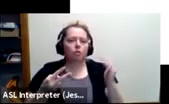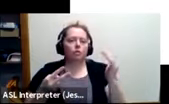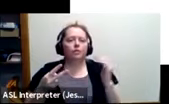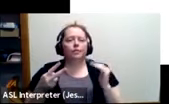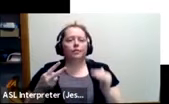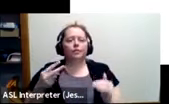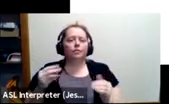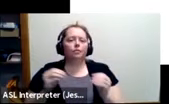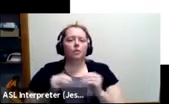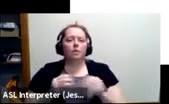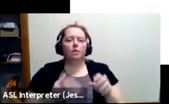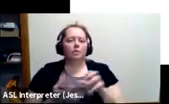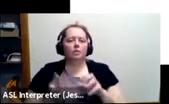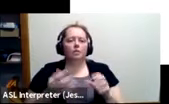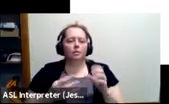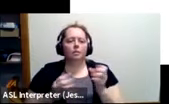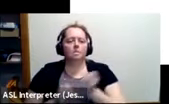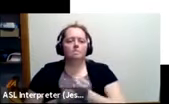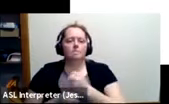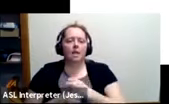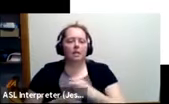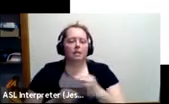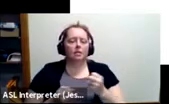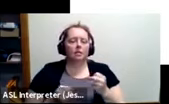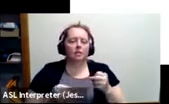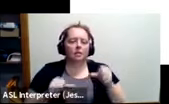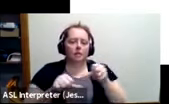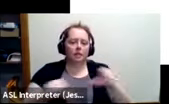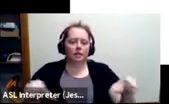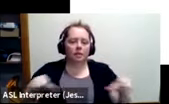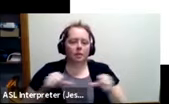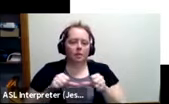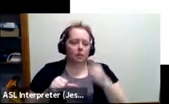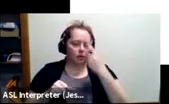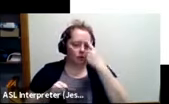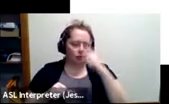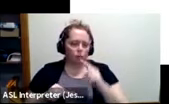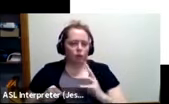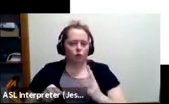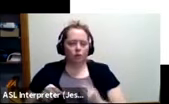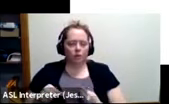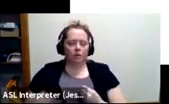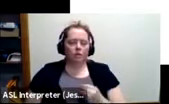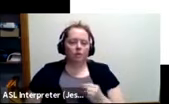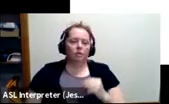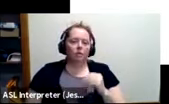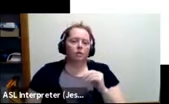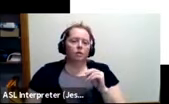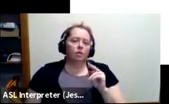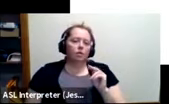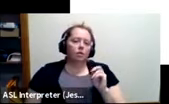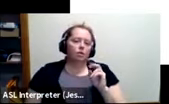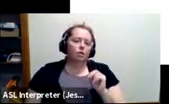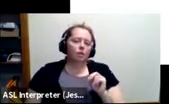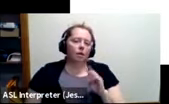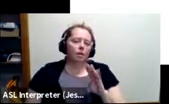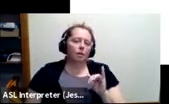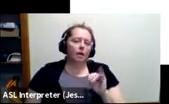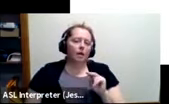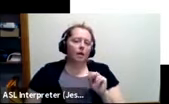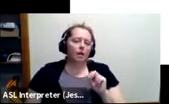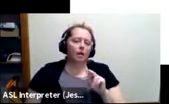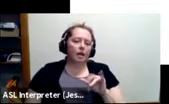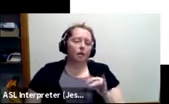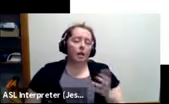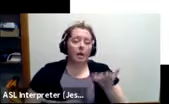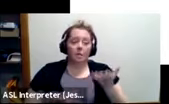an ally. You know, you might want to fly your ally flag and let everyone know that you're an ally, and that's great. Let's